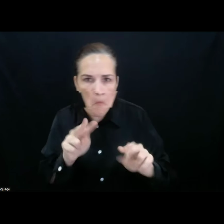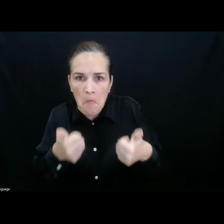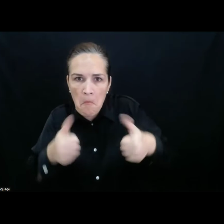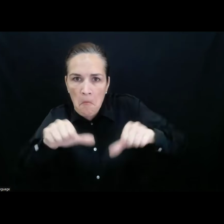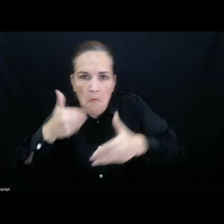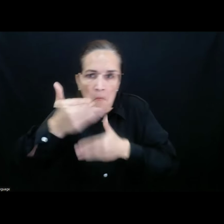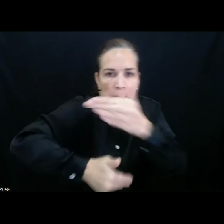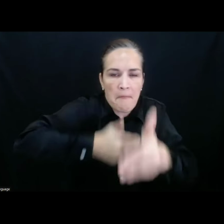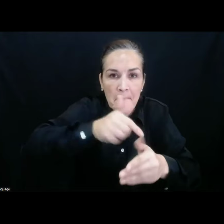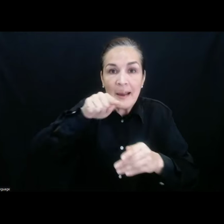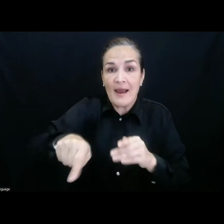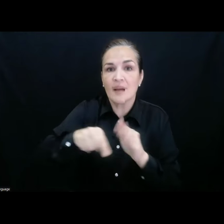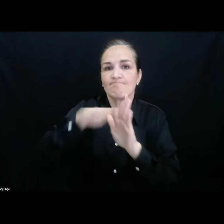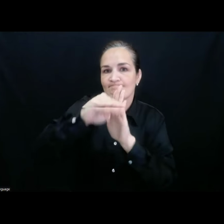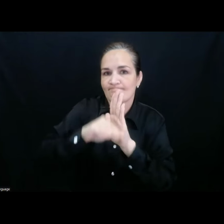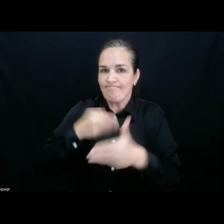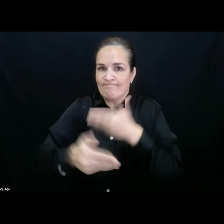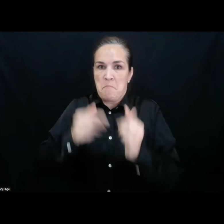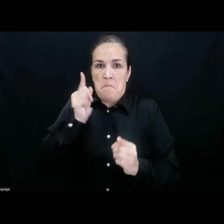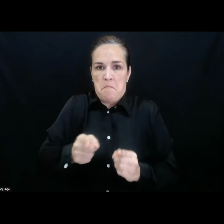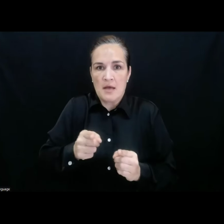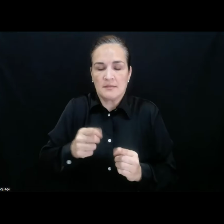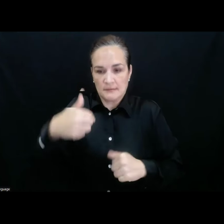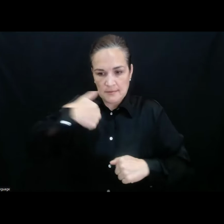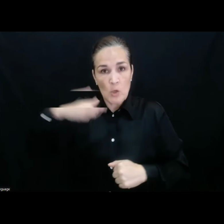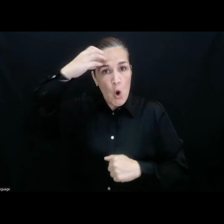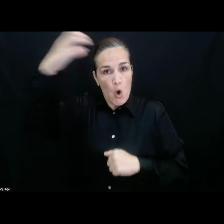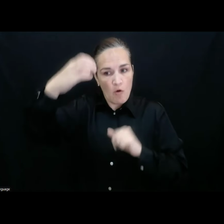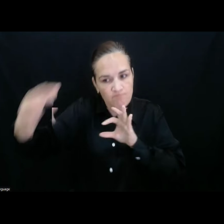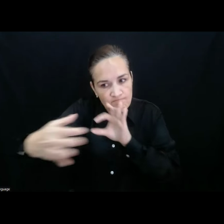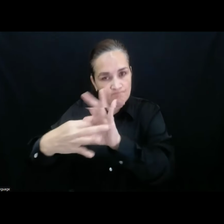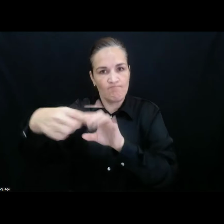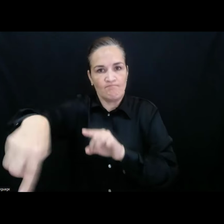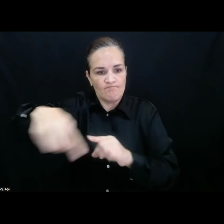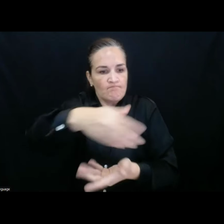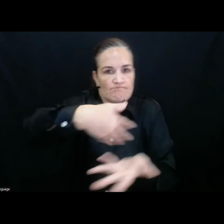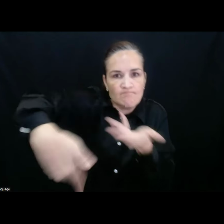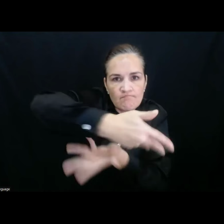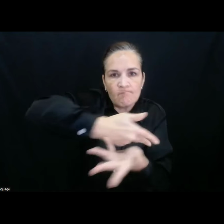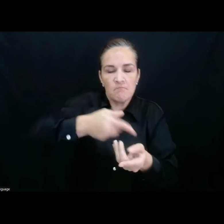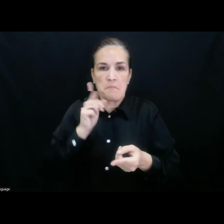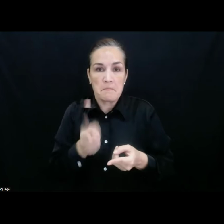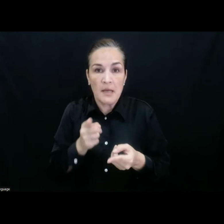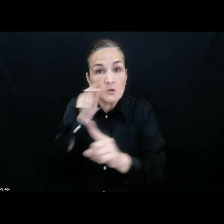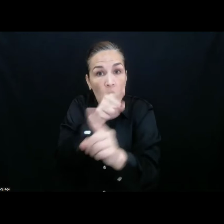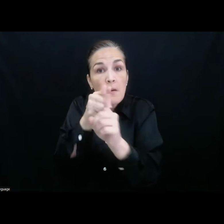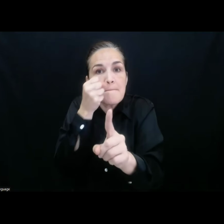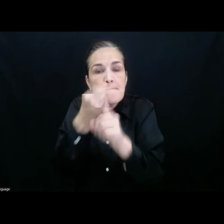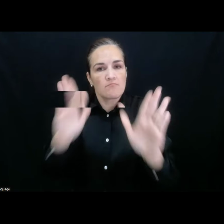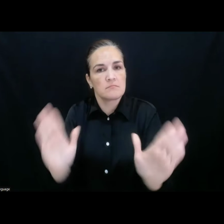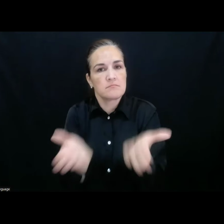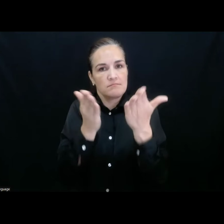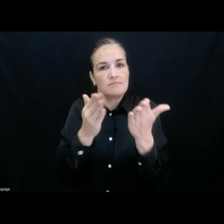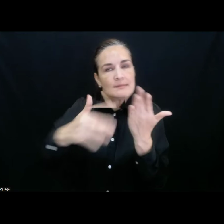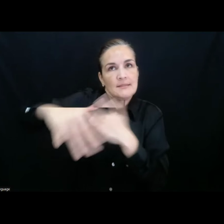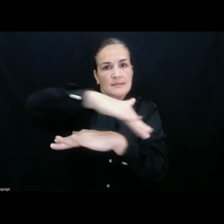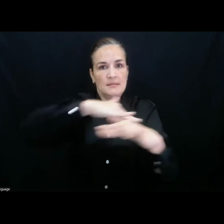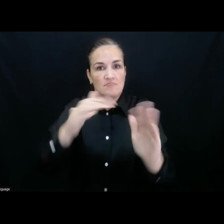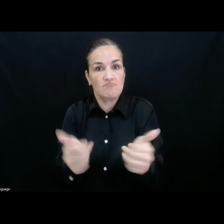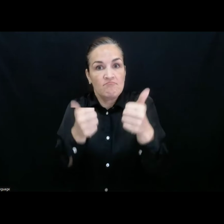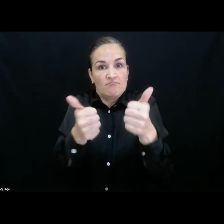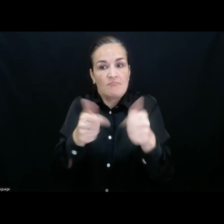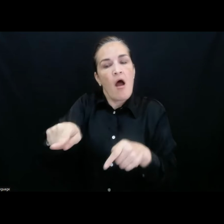this type of interventions that actually have the transformational impact for the overall system and bringing benefit